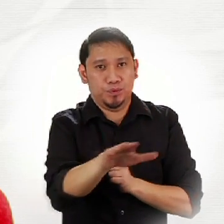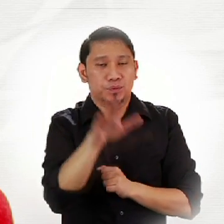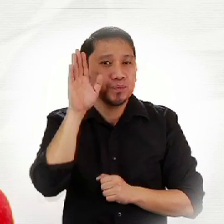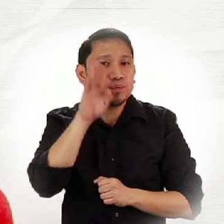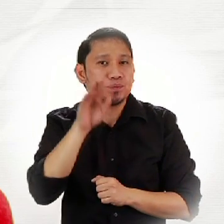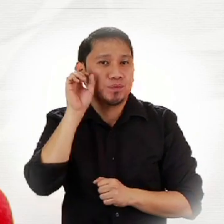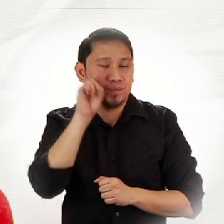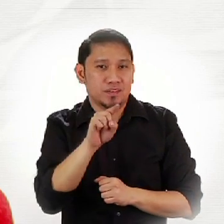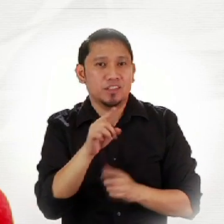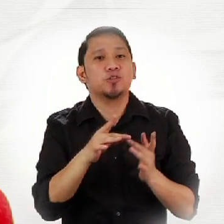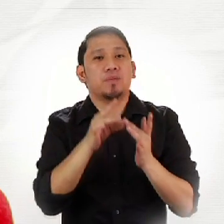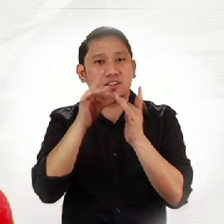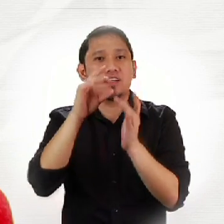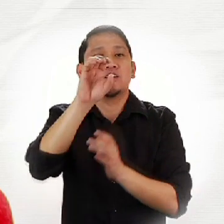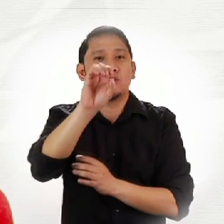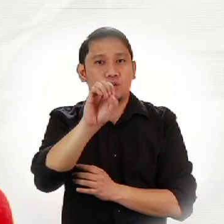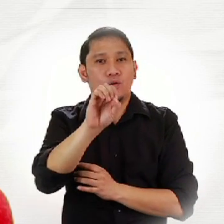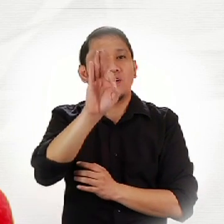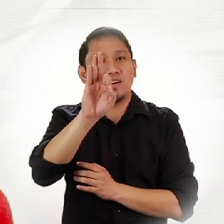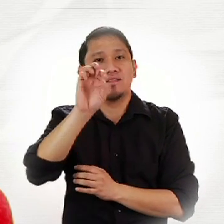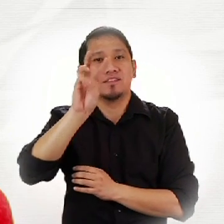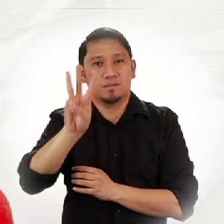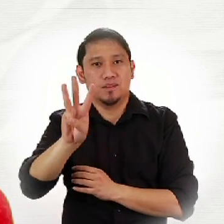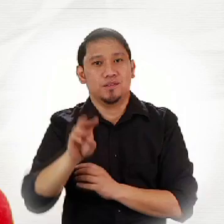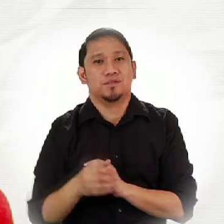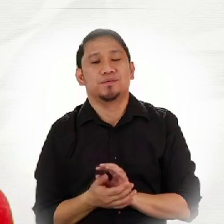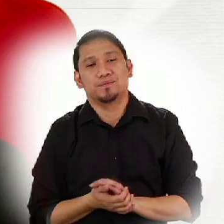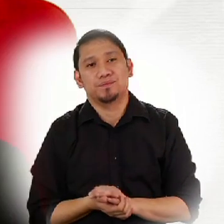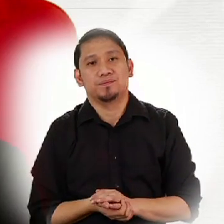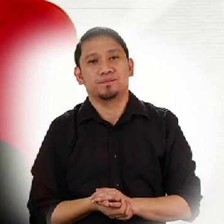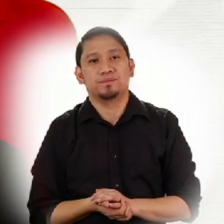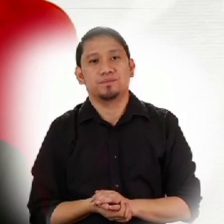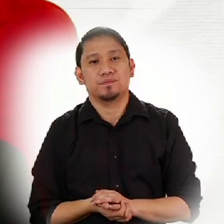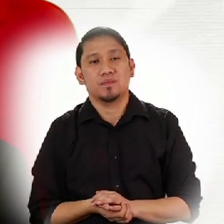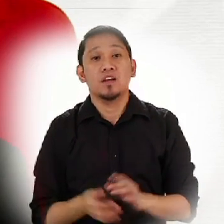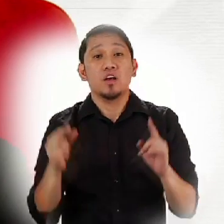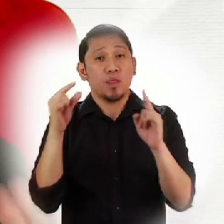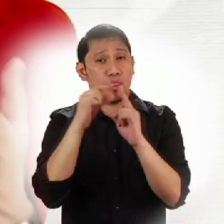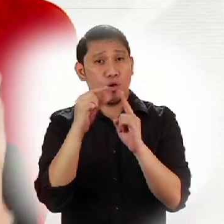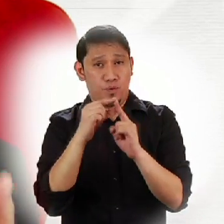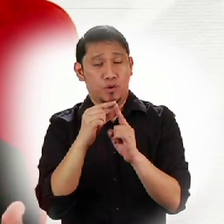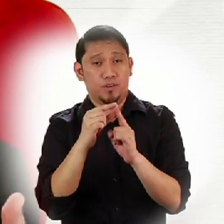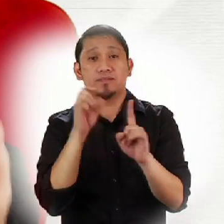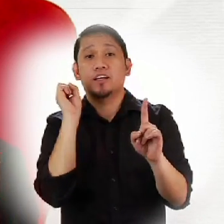sisters, especially the OFWs.